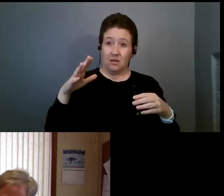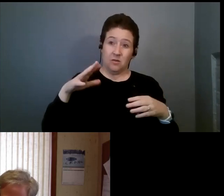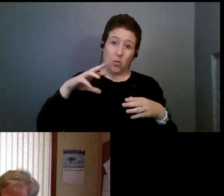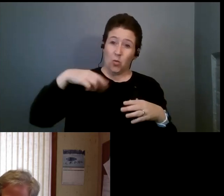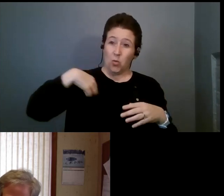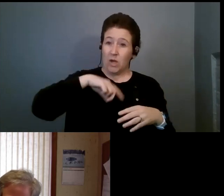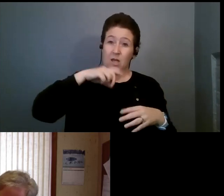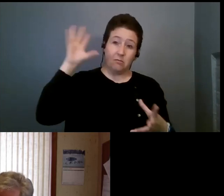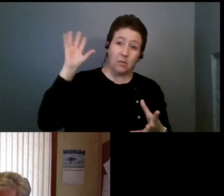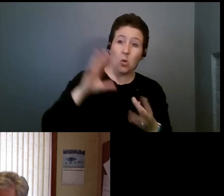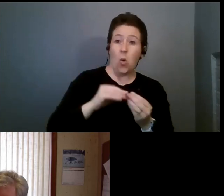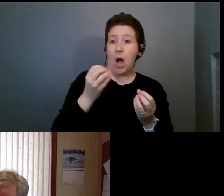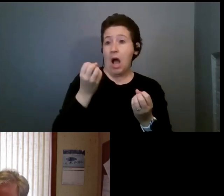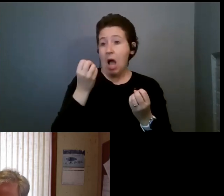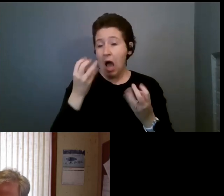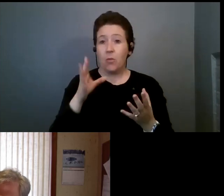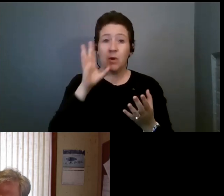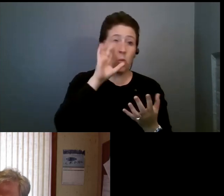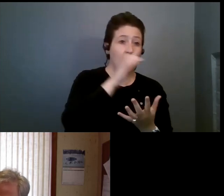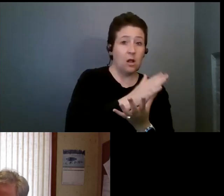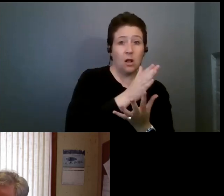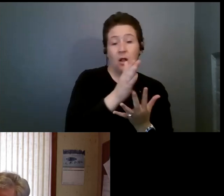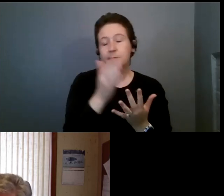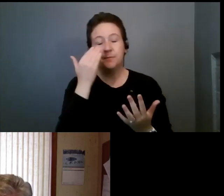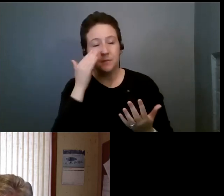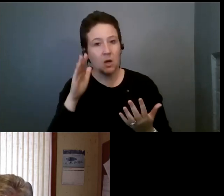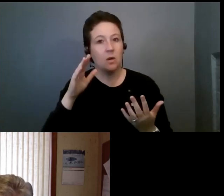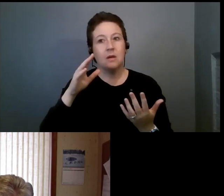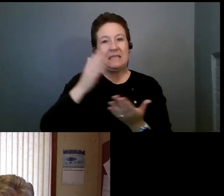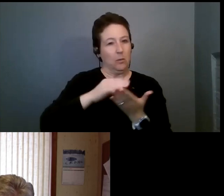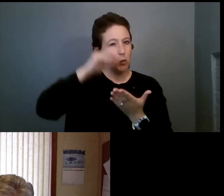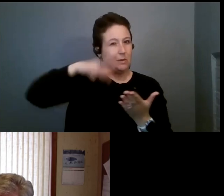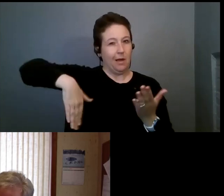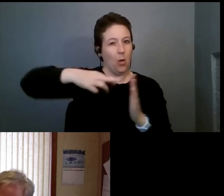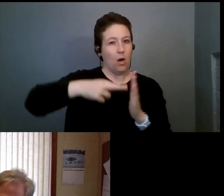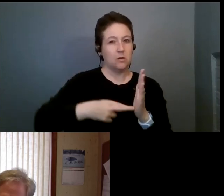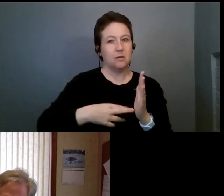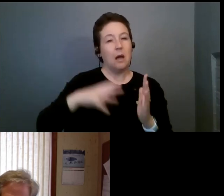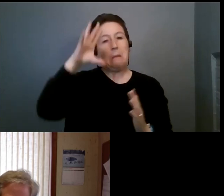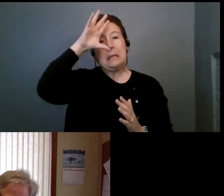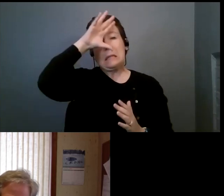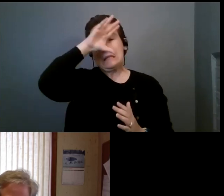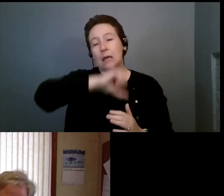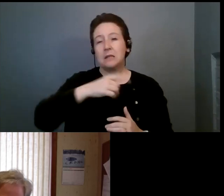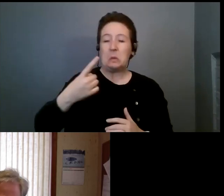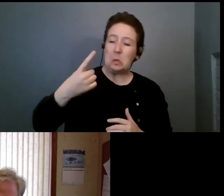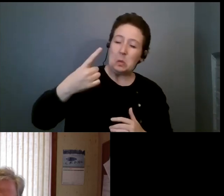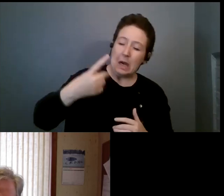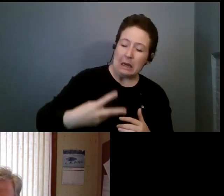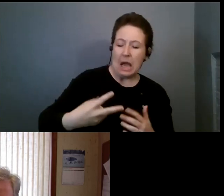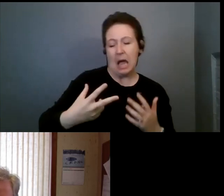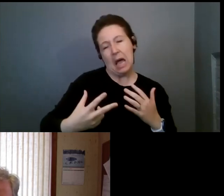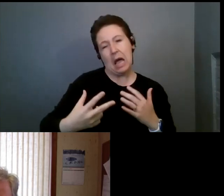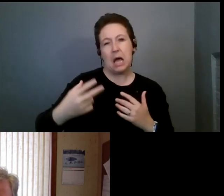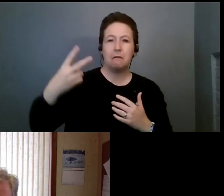of students still to register for our classes. We will probably have a half to 2/3 of our students online and